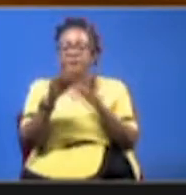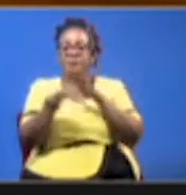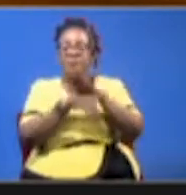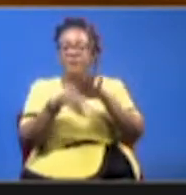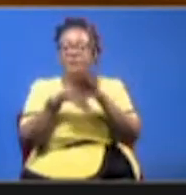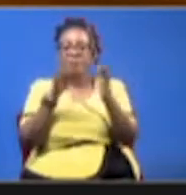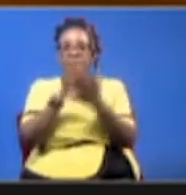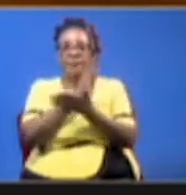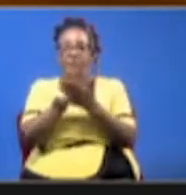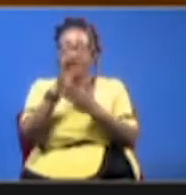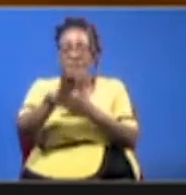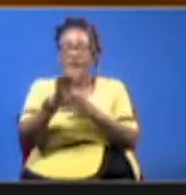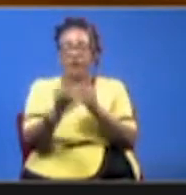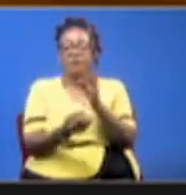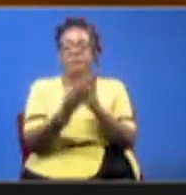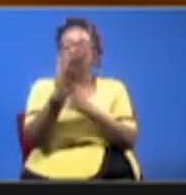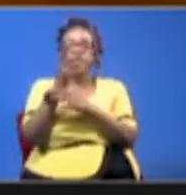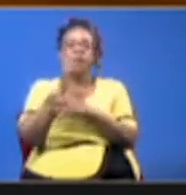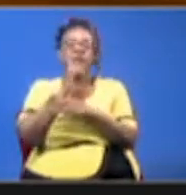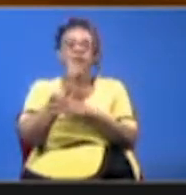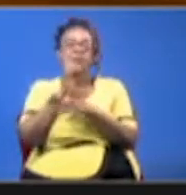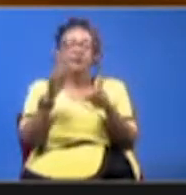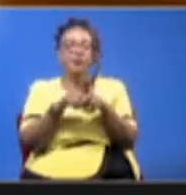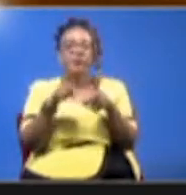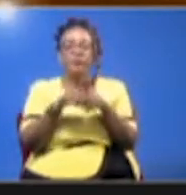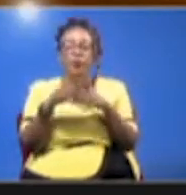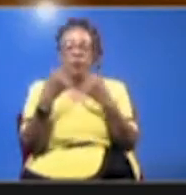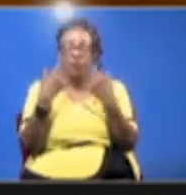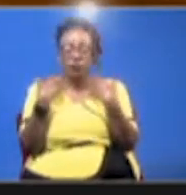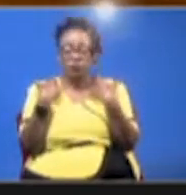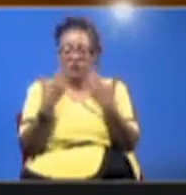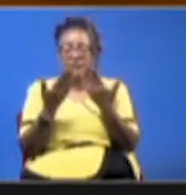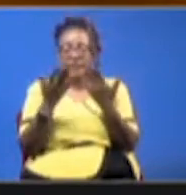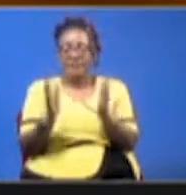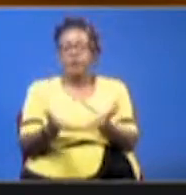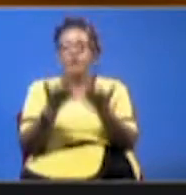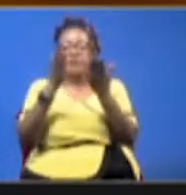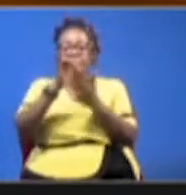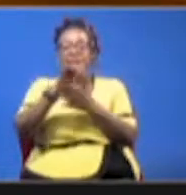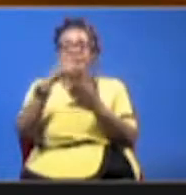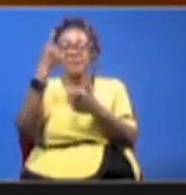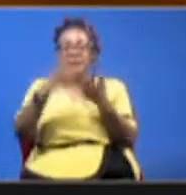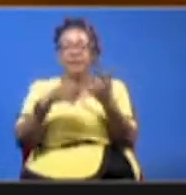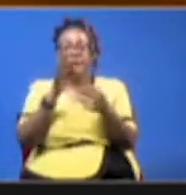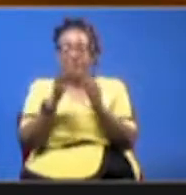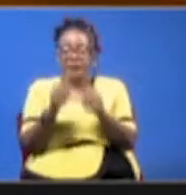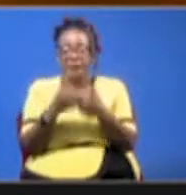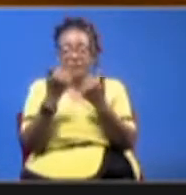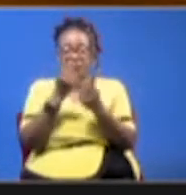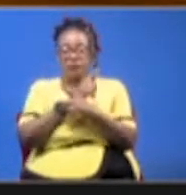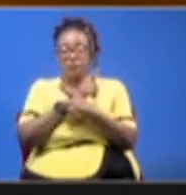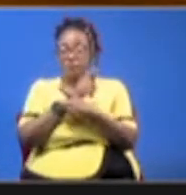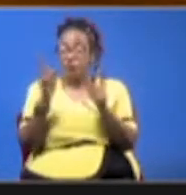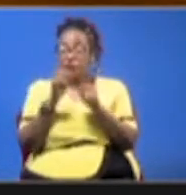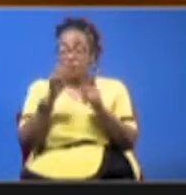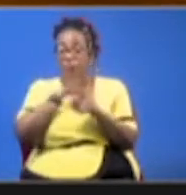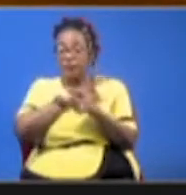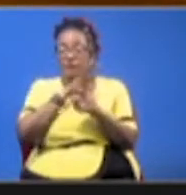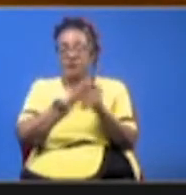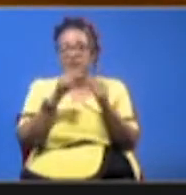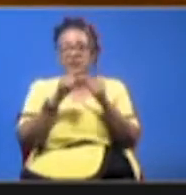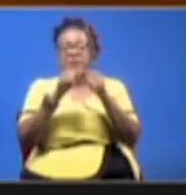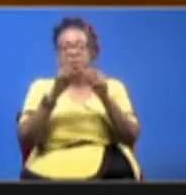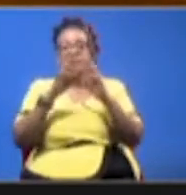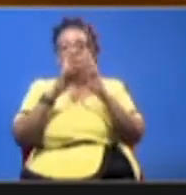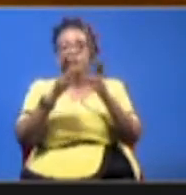unveiled during the award tomorrow. And we are looking at improving that even next year with the not-for-profit and sustainability reports. So